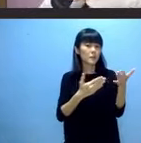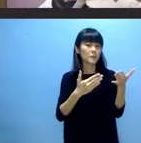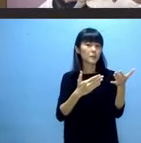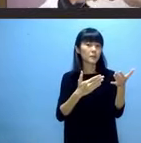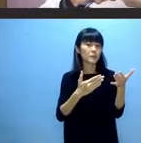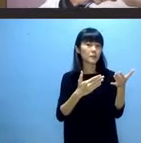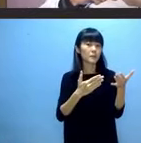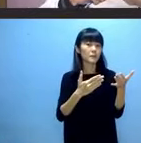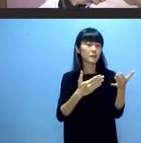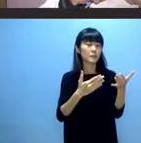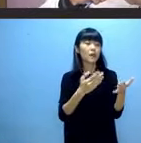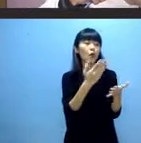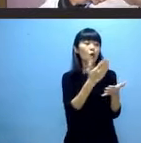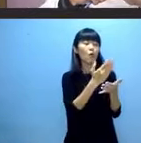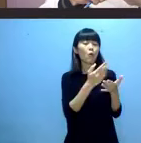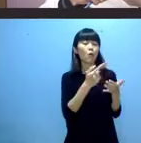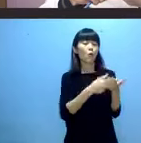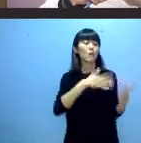on the ground.